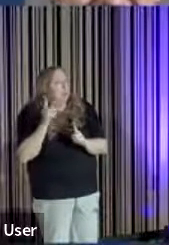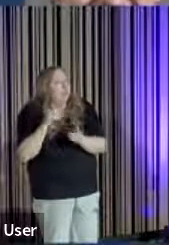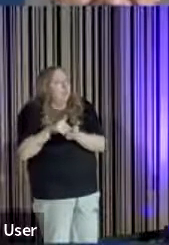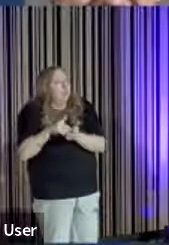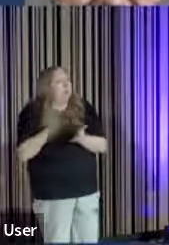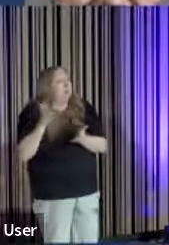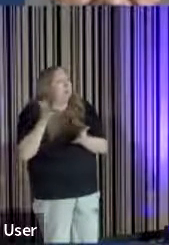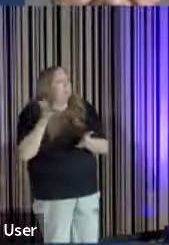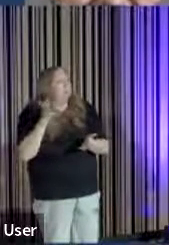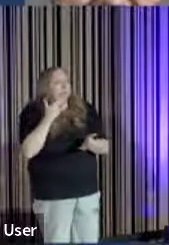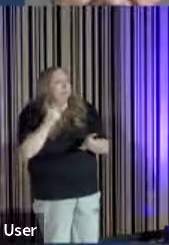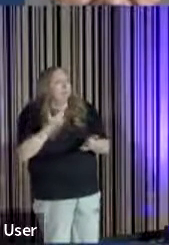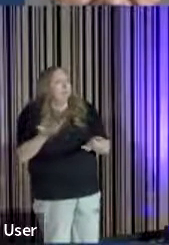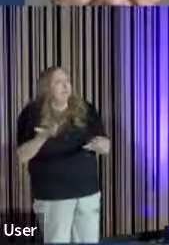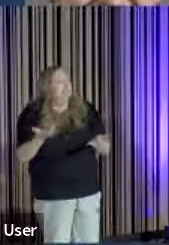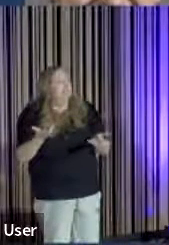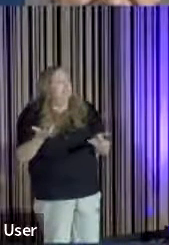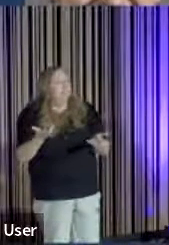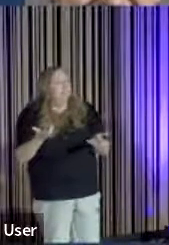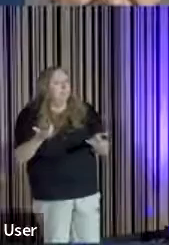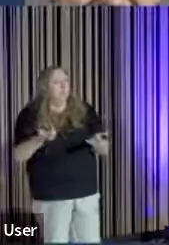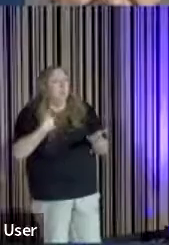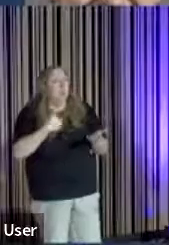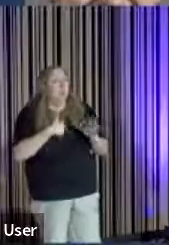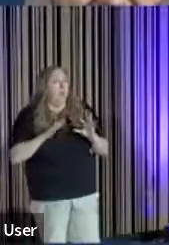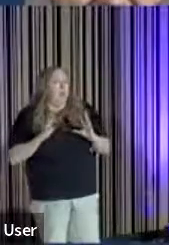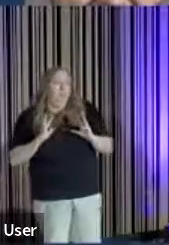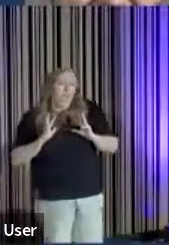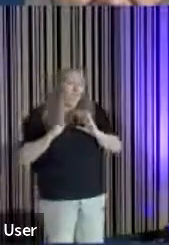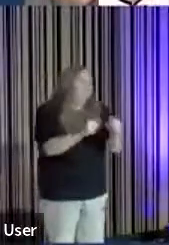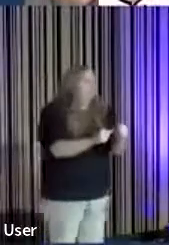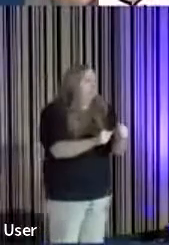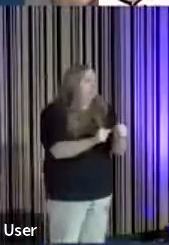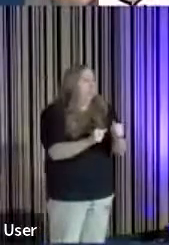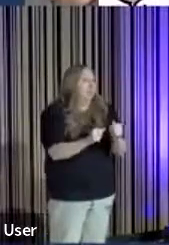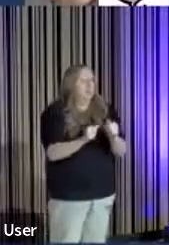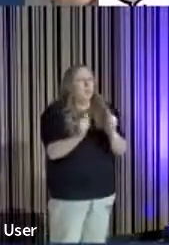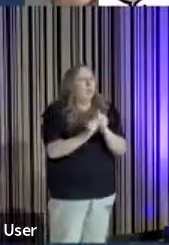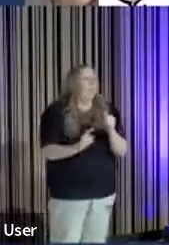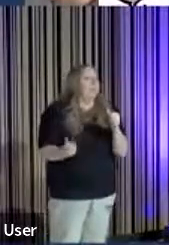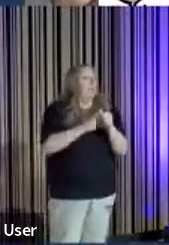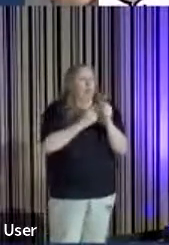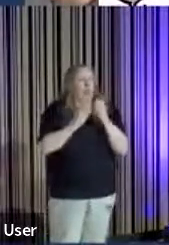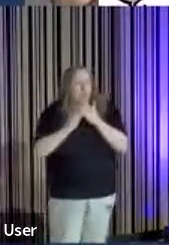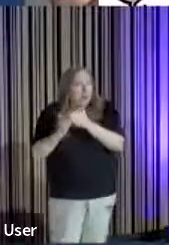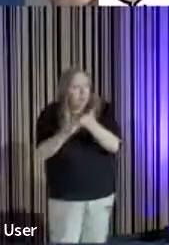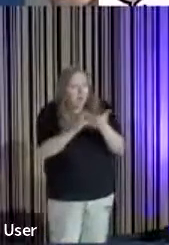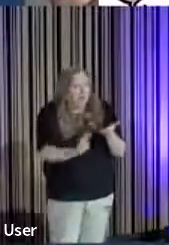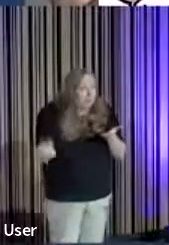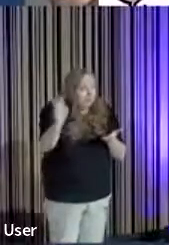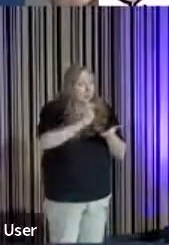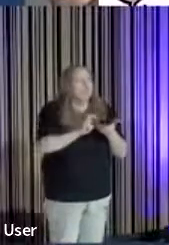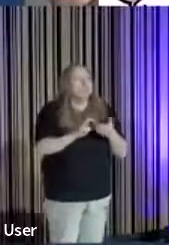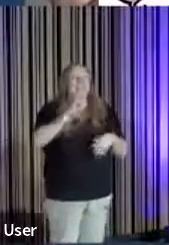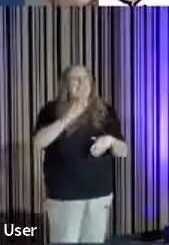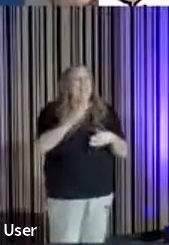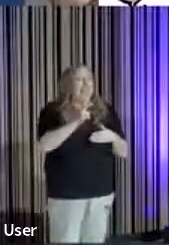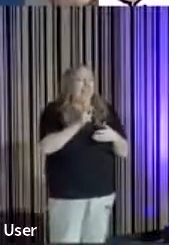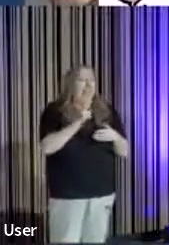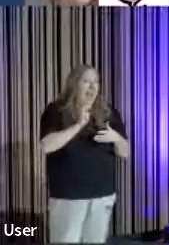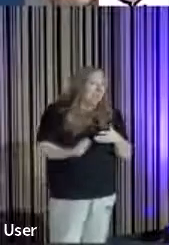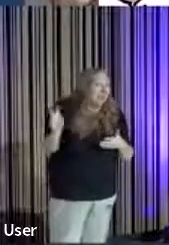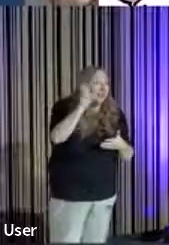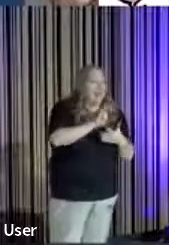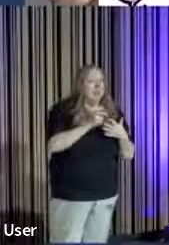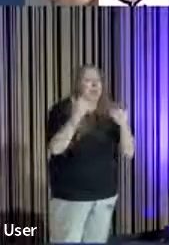genomes. We expanded it rapidly with the first round of expeditions and even more with the second round of expeditions. And we've got numbers now